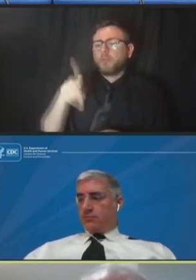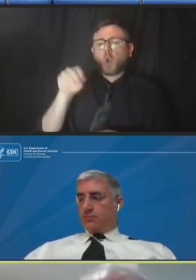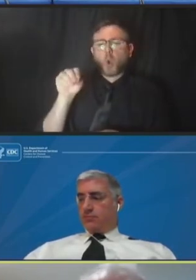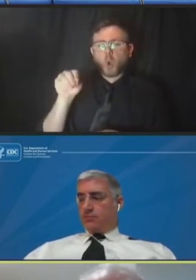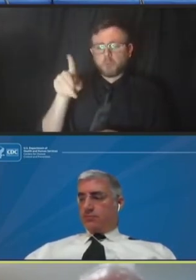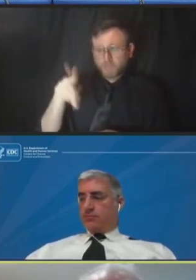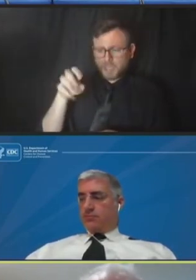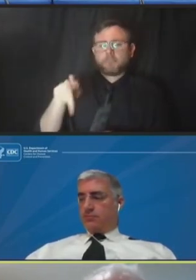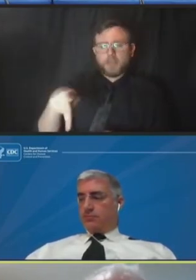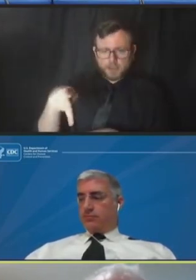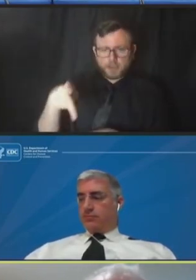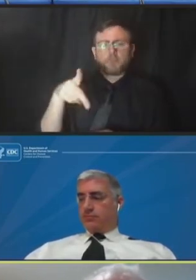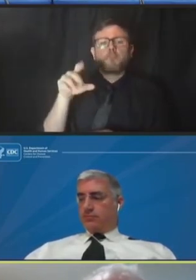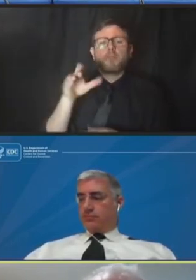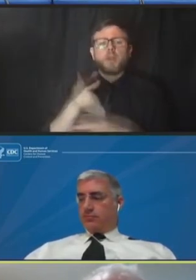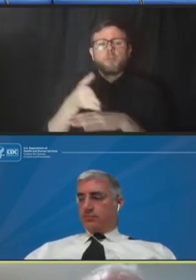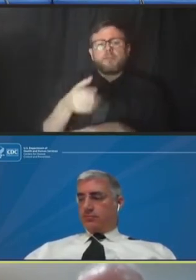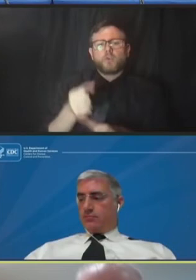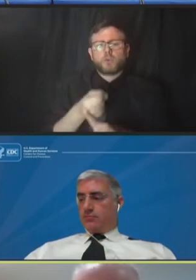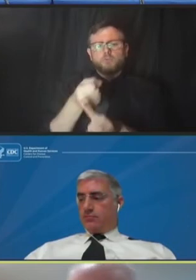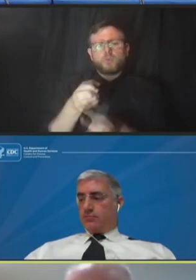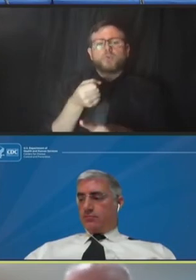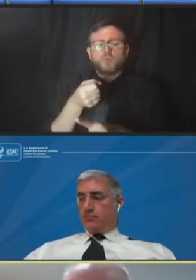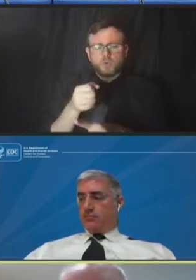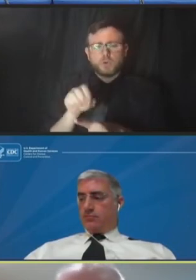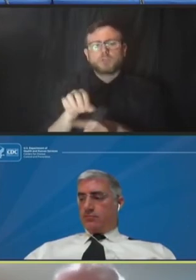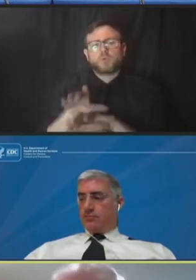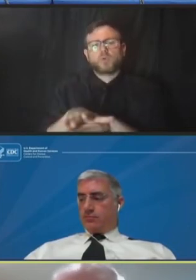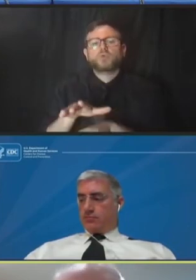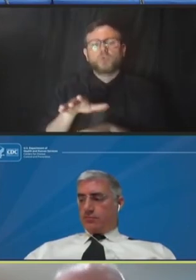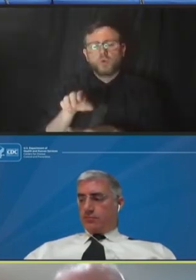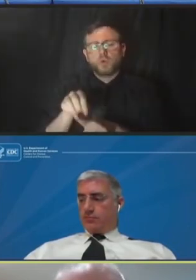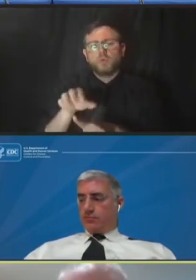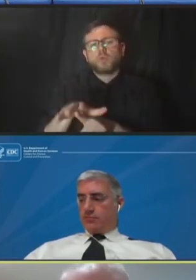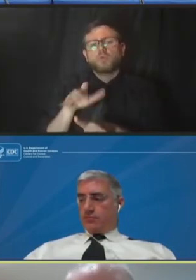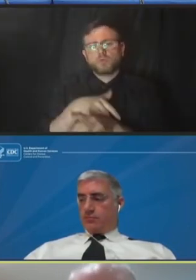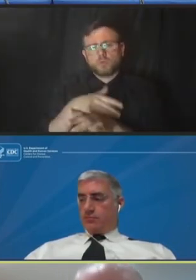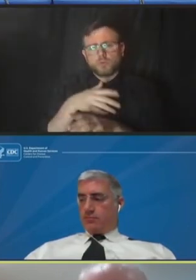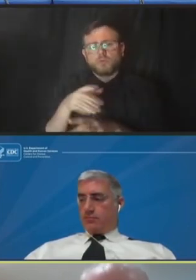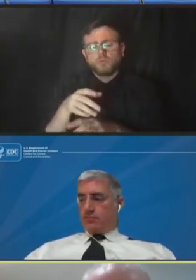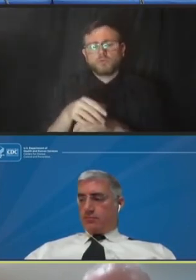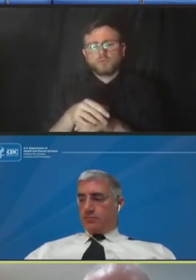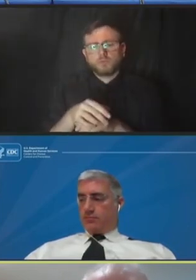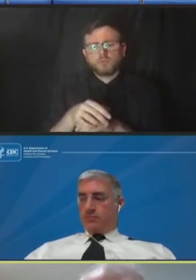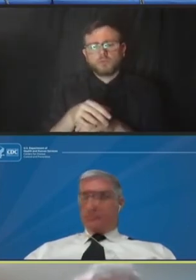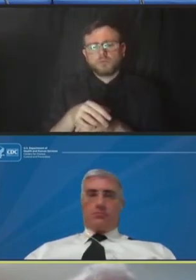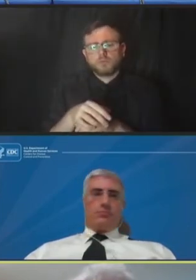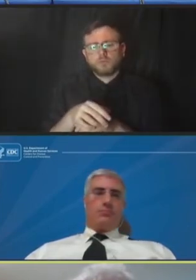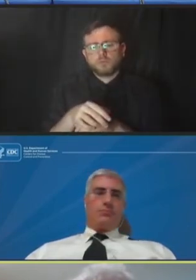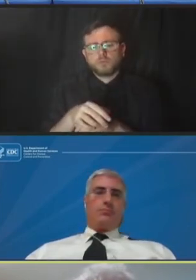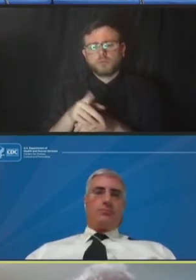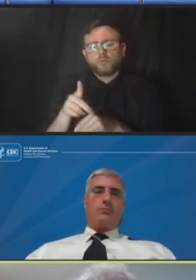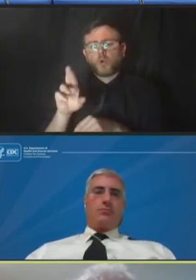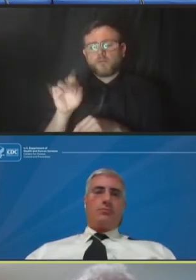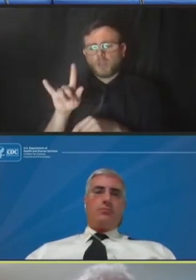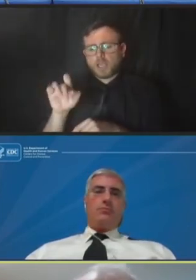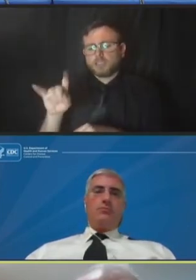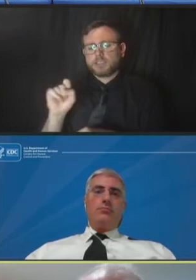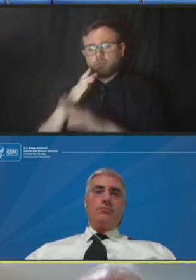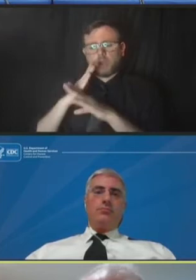What's the time frame at this point that we think it's plausible to use it other than as soon as possible for a high-risk